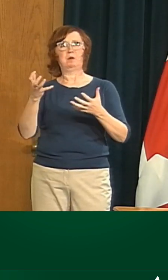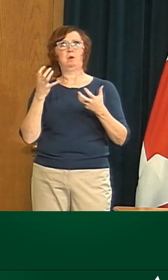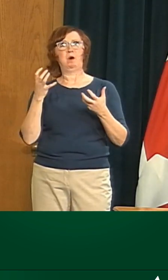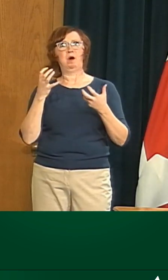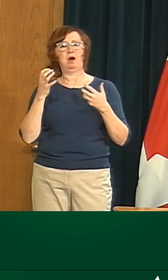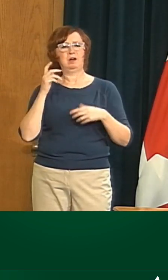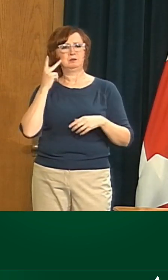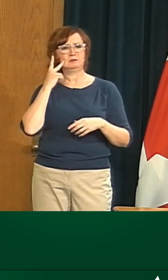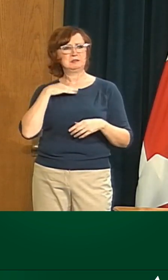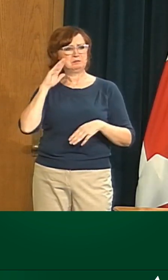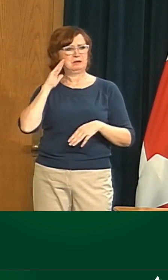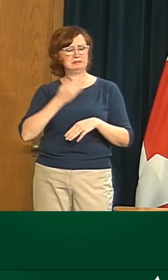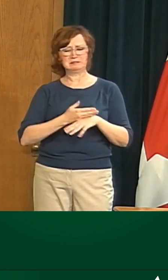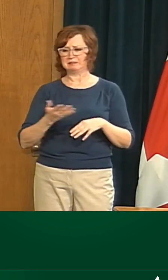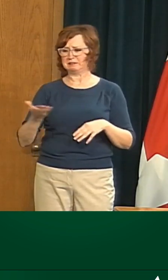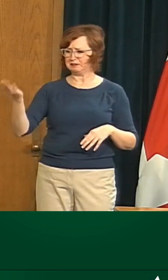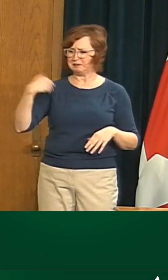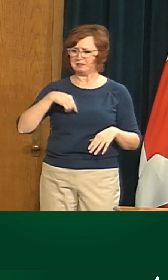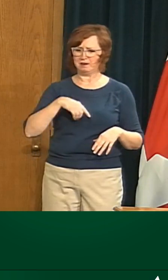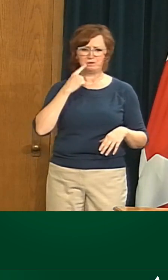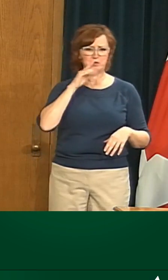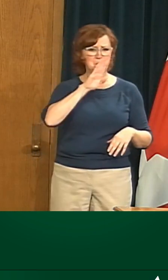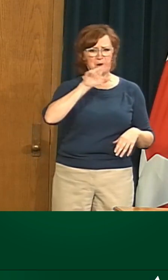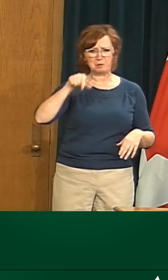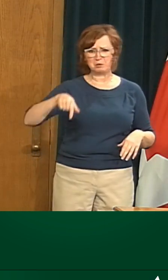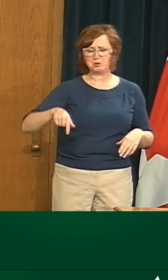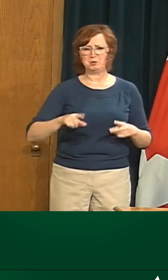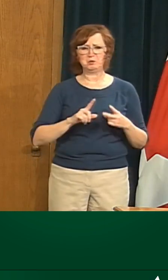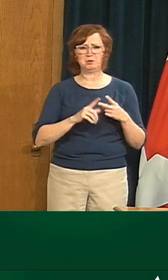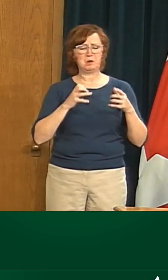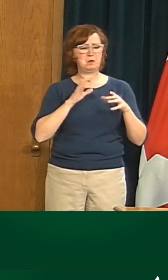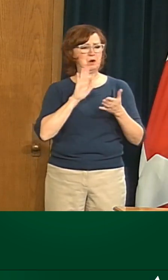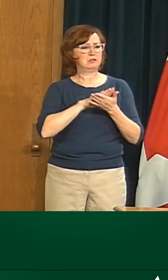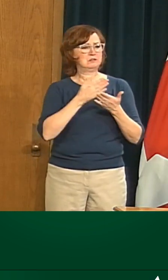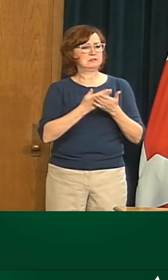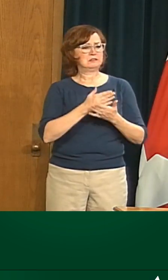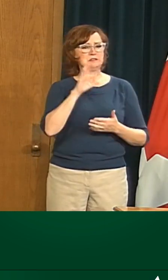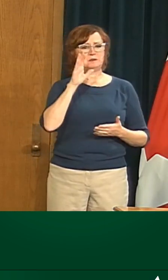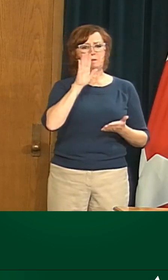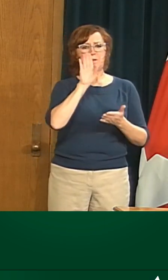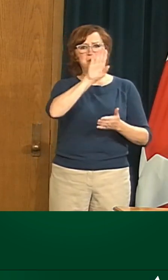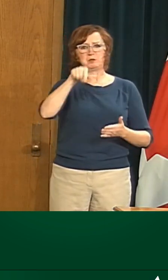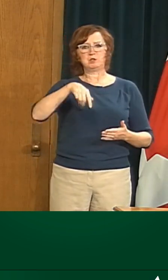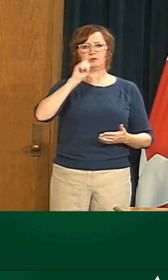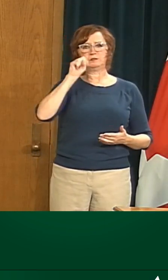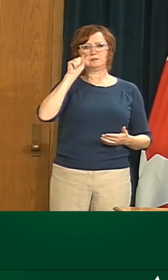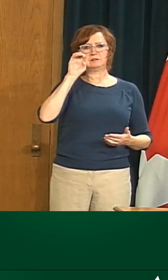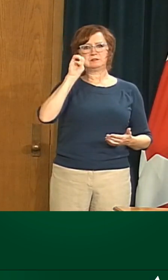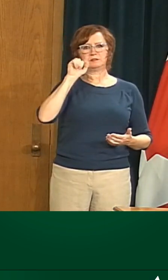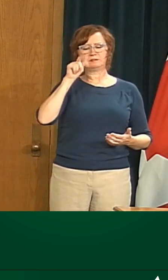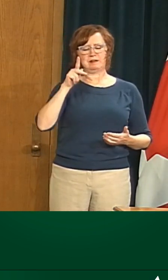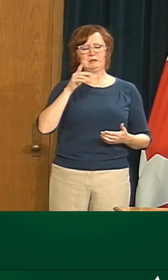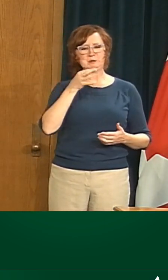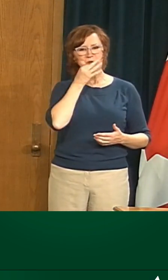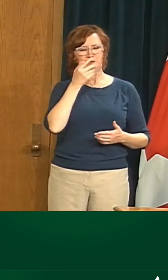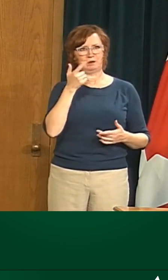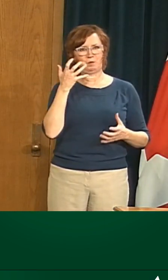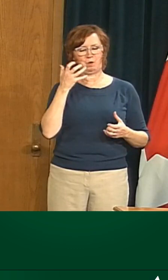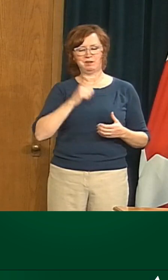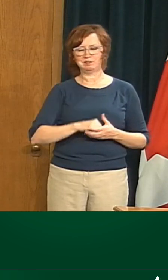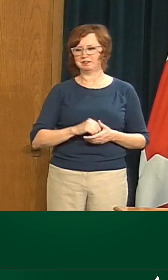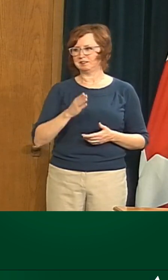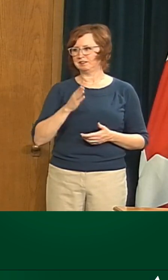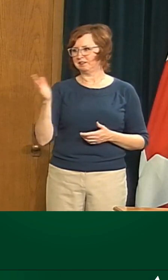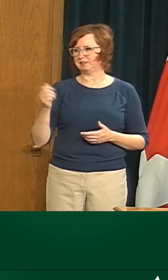him and cook a locally grown and processed steak sooner rather than later, and I think we will. Do you have a follow-up,